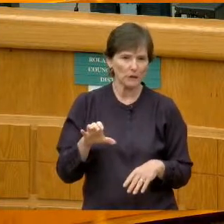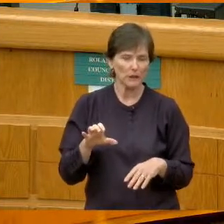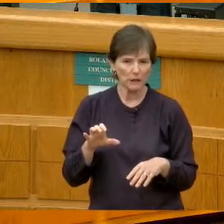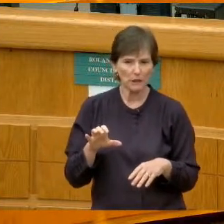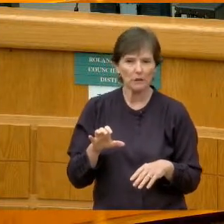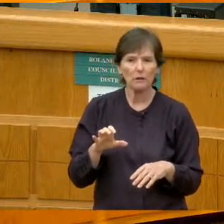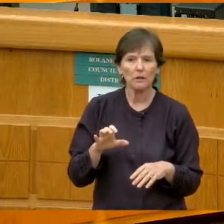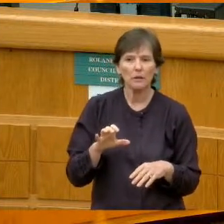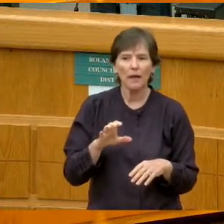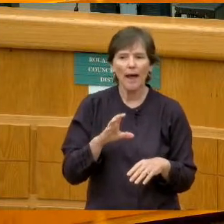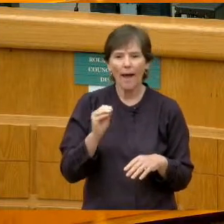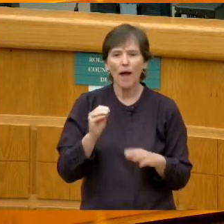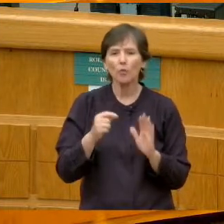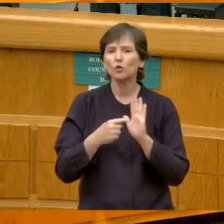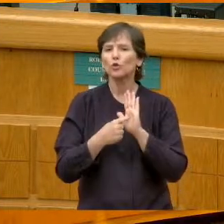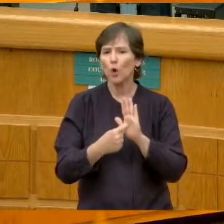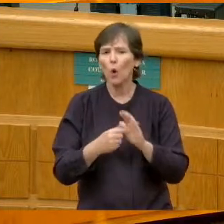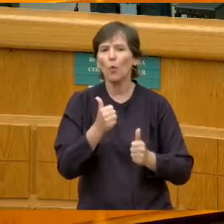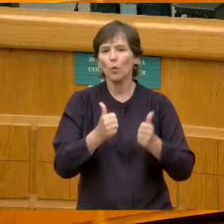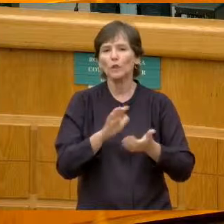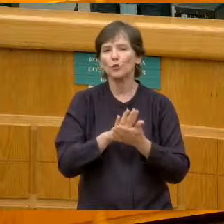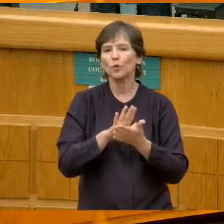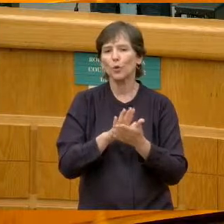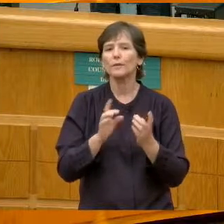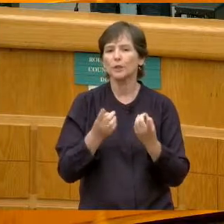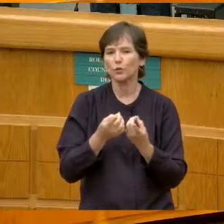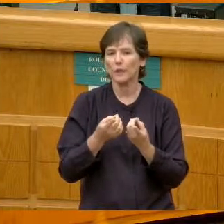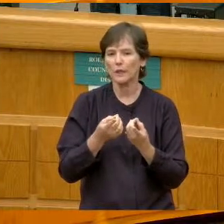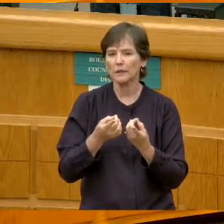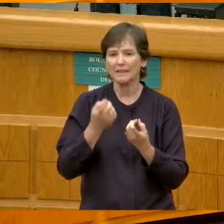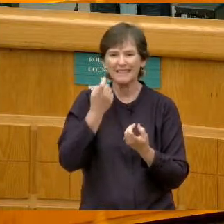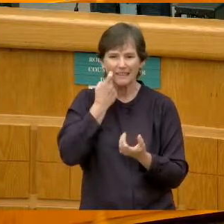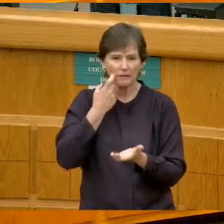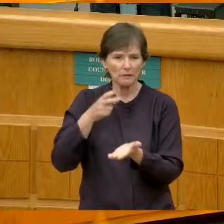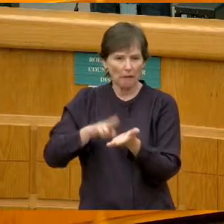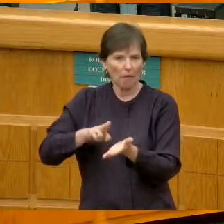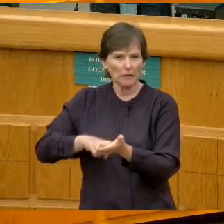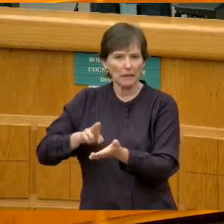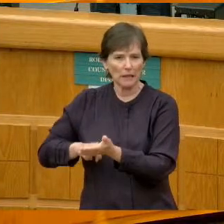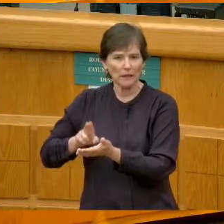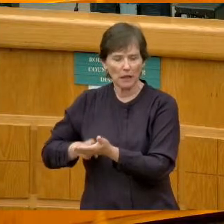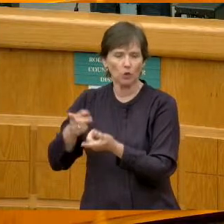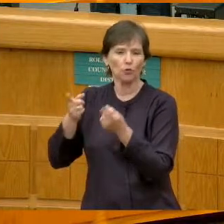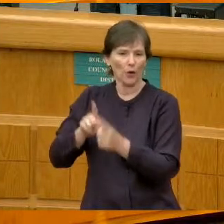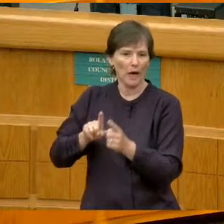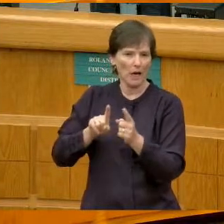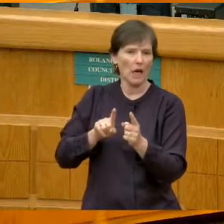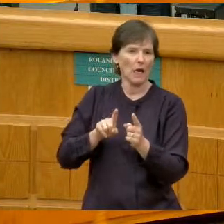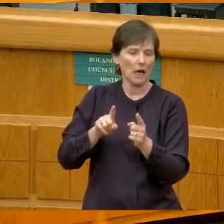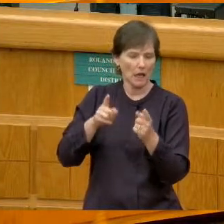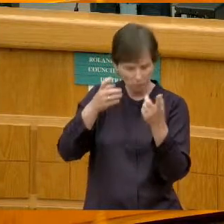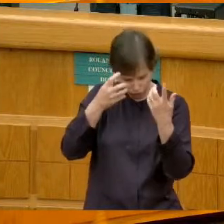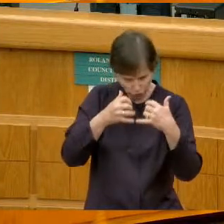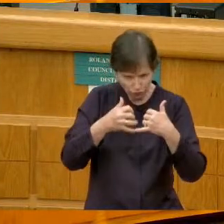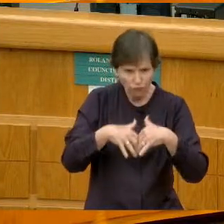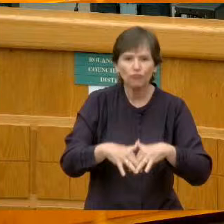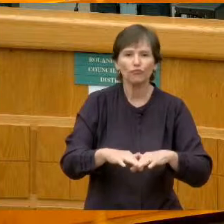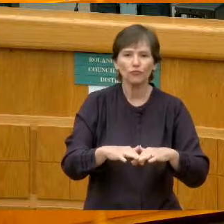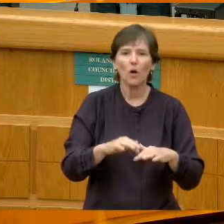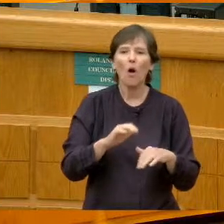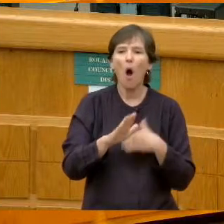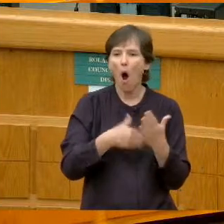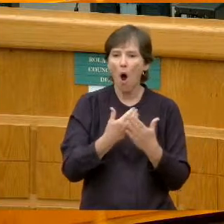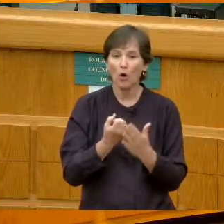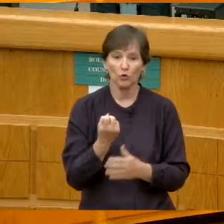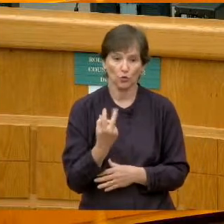districts, that was signed just moments ago, applies to all 12 school districts, all grade levels as well. And so if